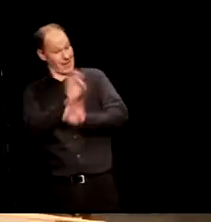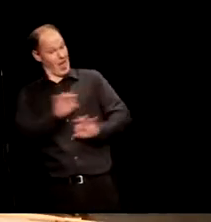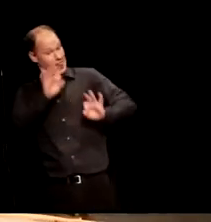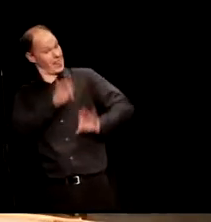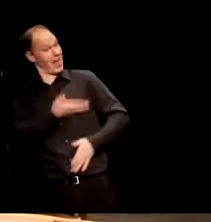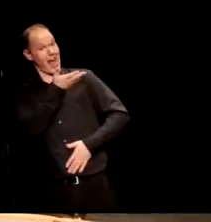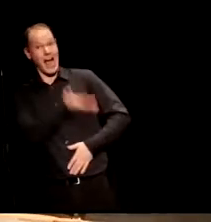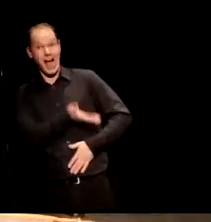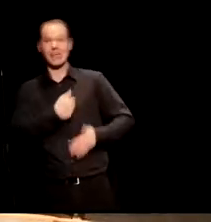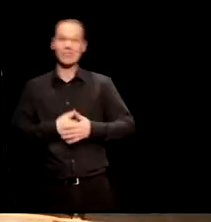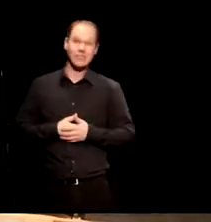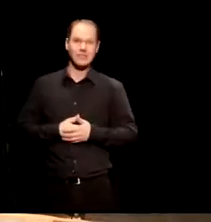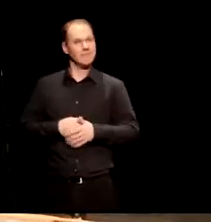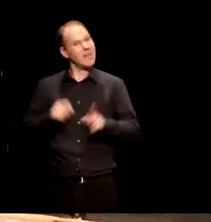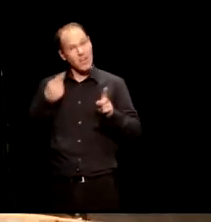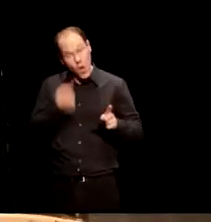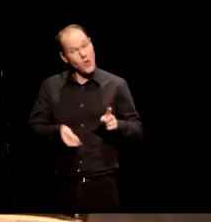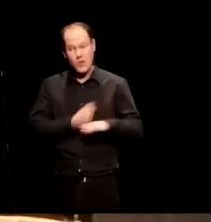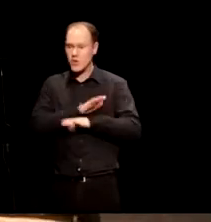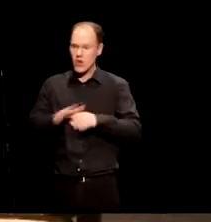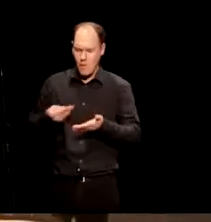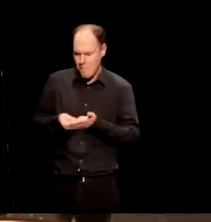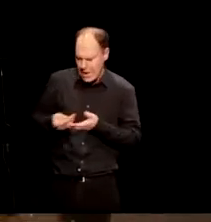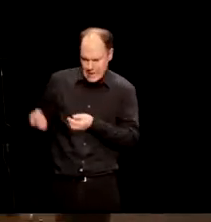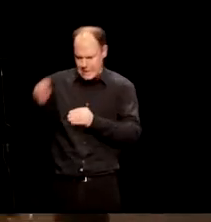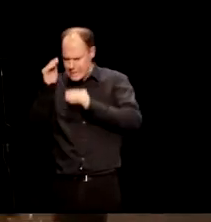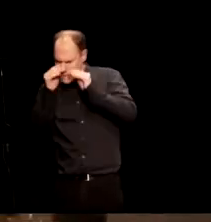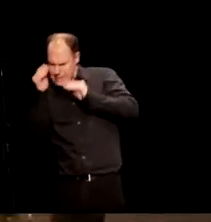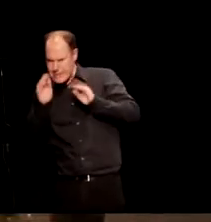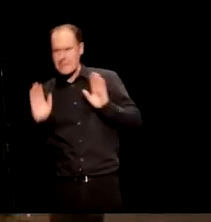not to speculate with your money.